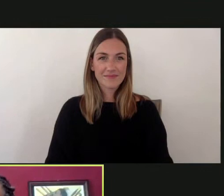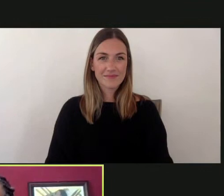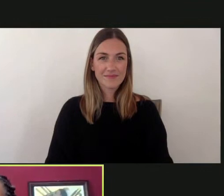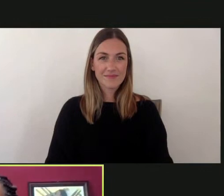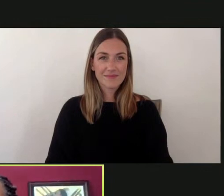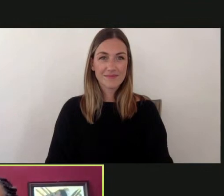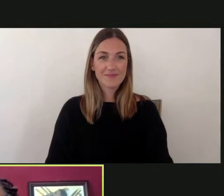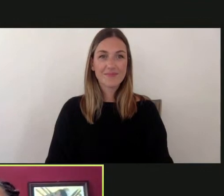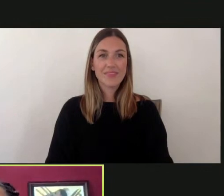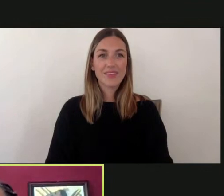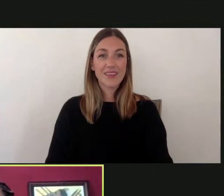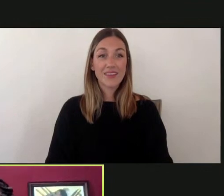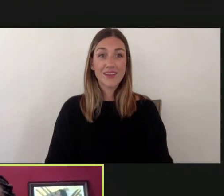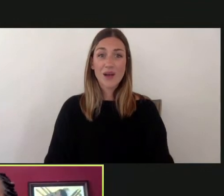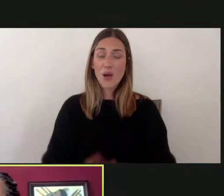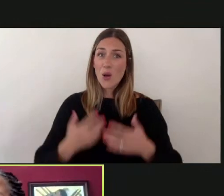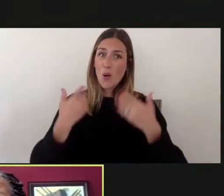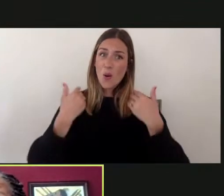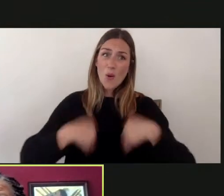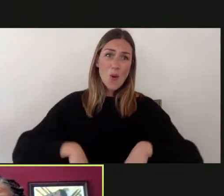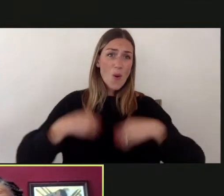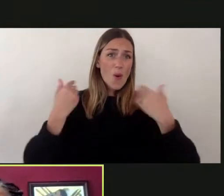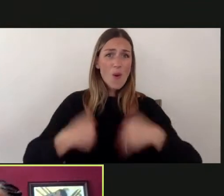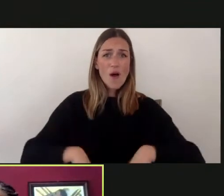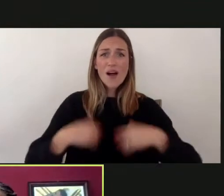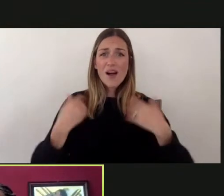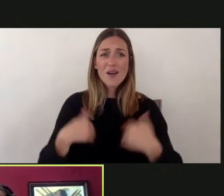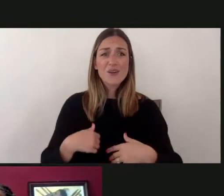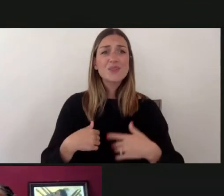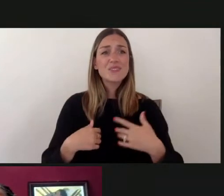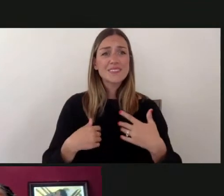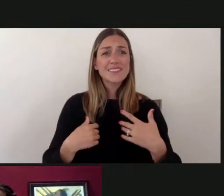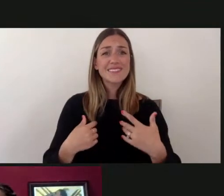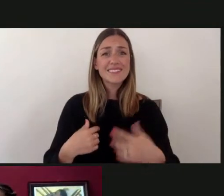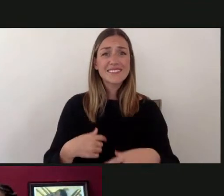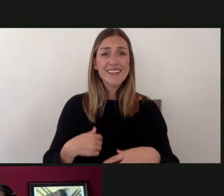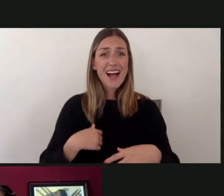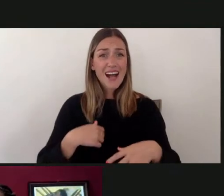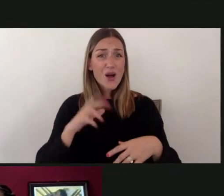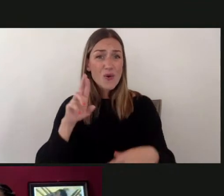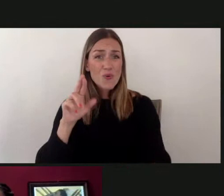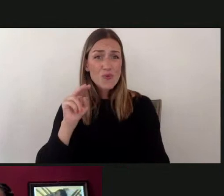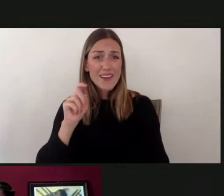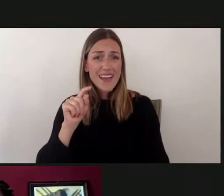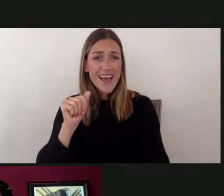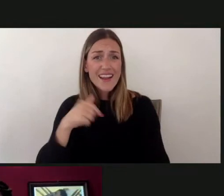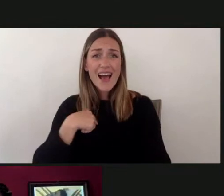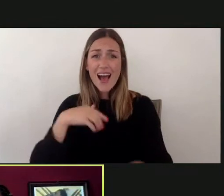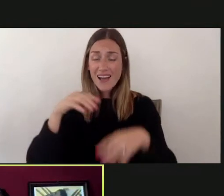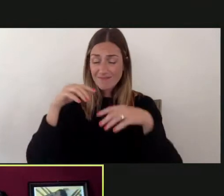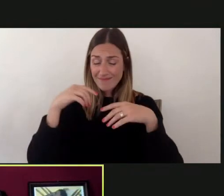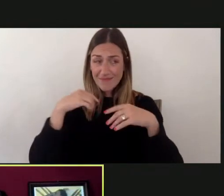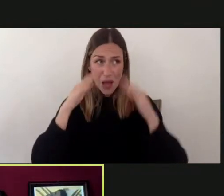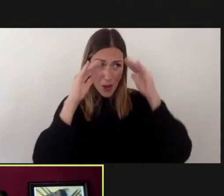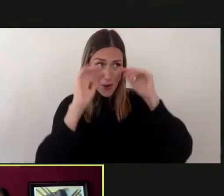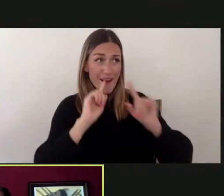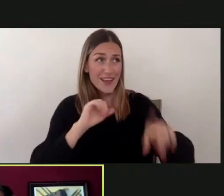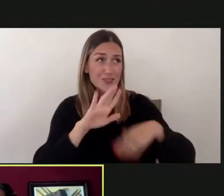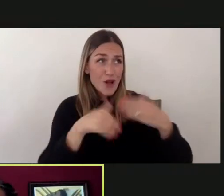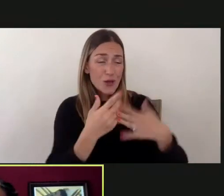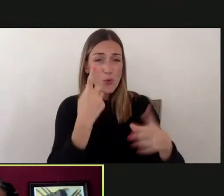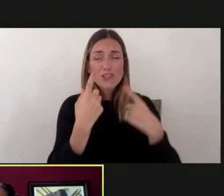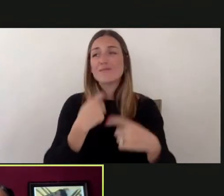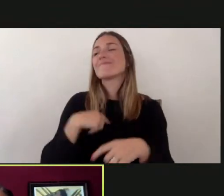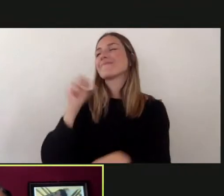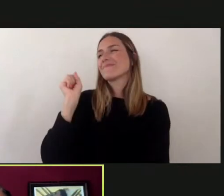Renata, that was a, so I really had to tell I you. answered all your questions. Answered all of the questions Okay. that we